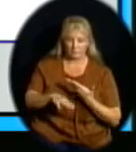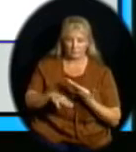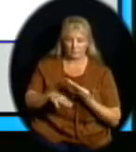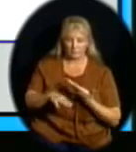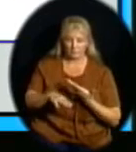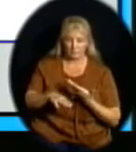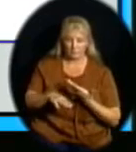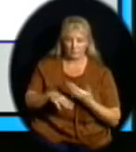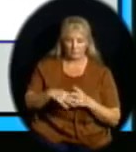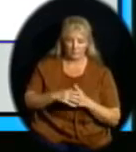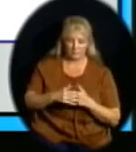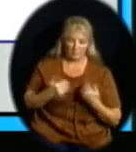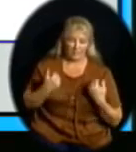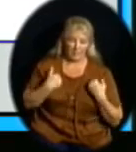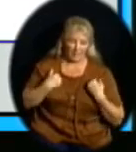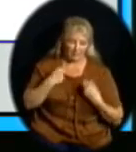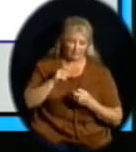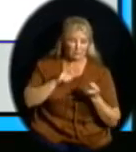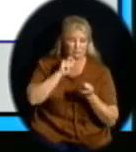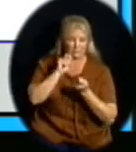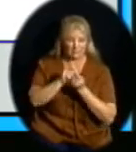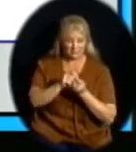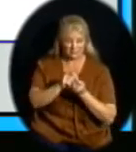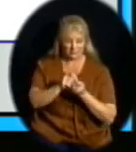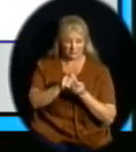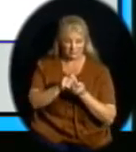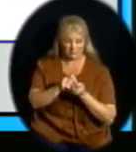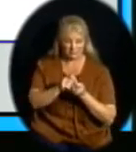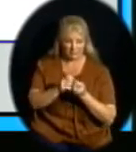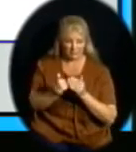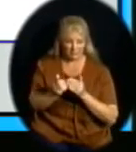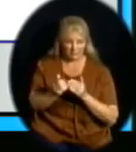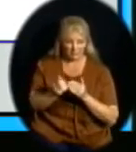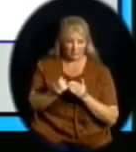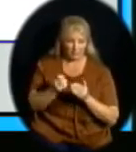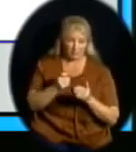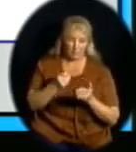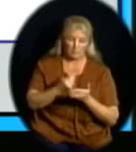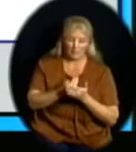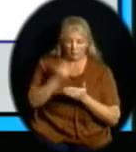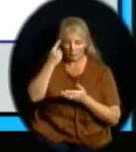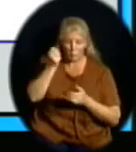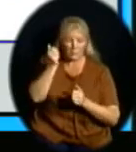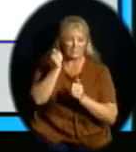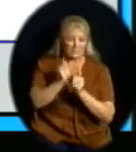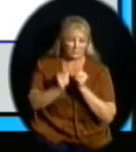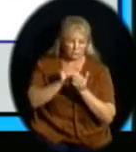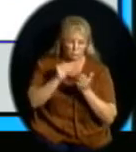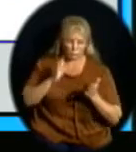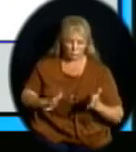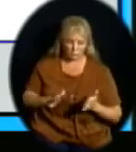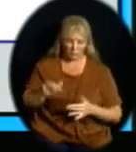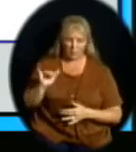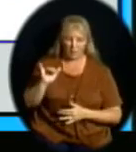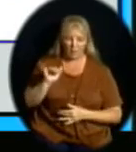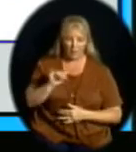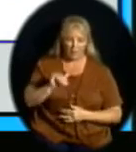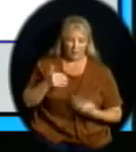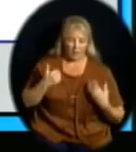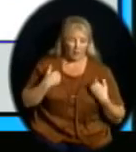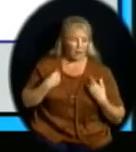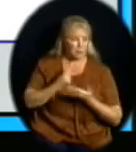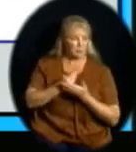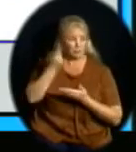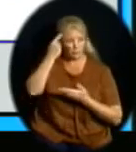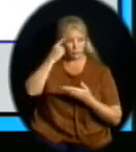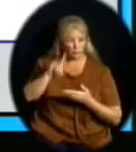$40,316 per student base state aid, but it's also the enrollment growth we've had in bilingual education and vocational school, all the other growth